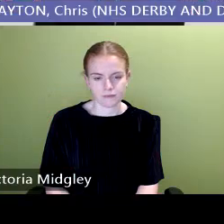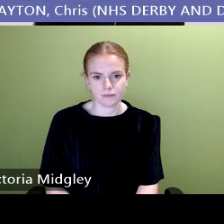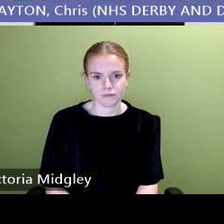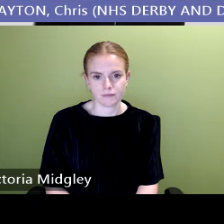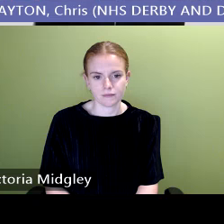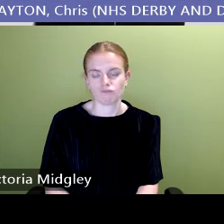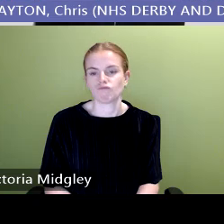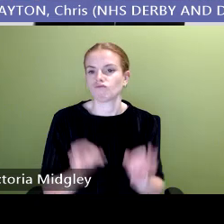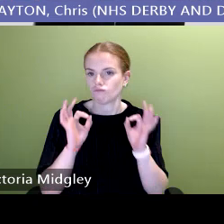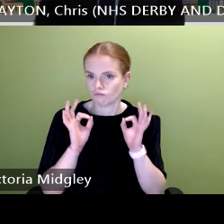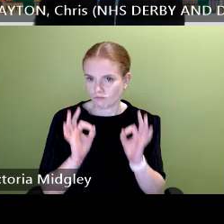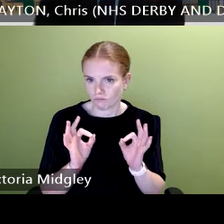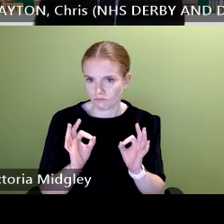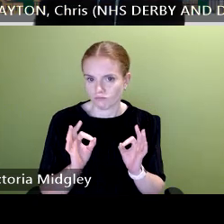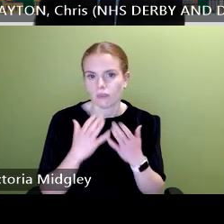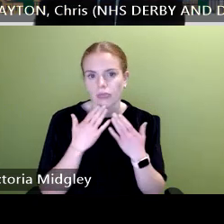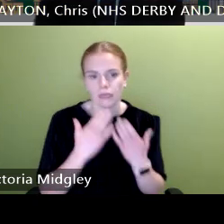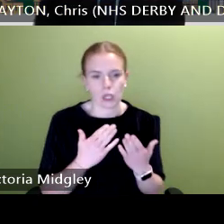Perfect. Thank you, Mark.